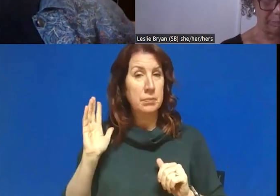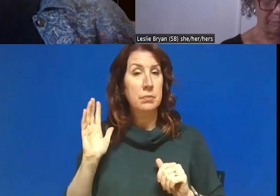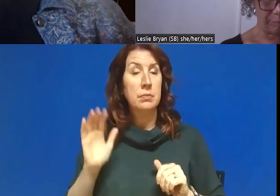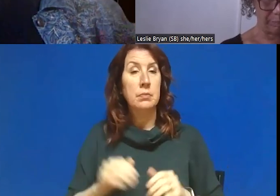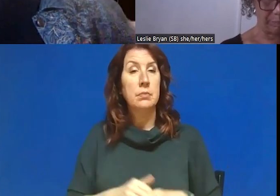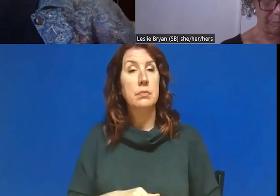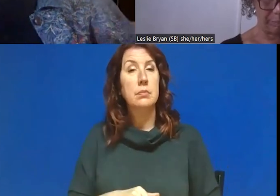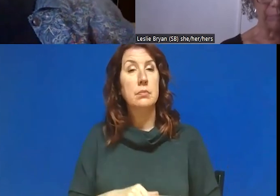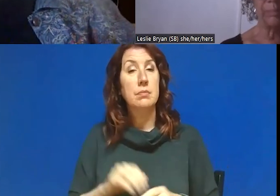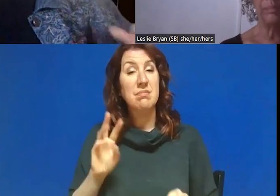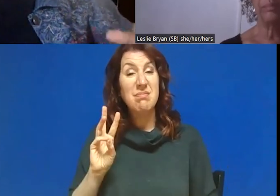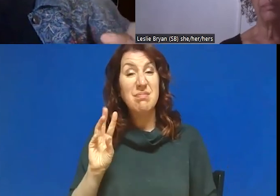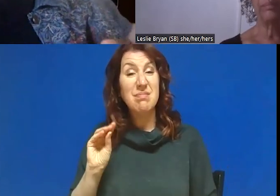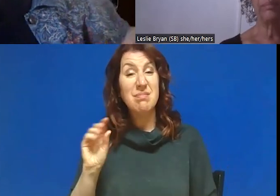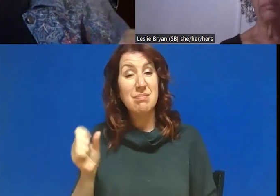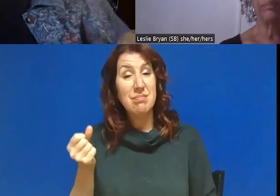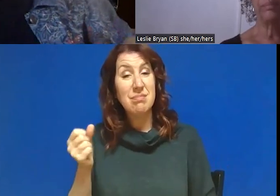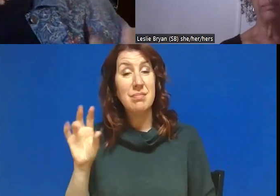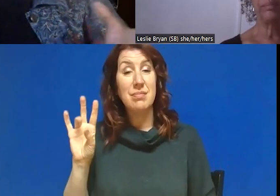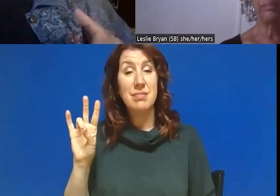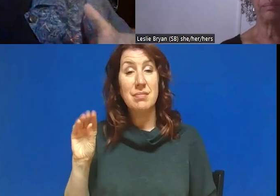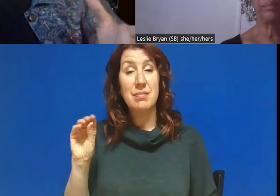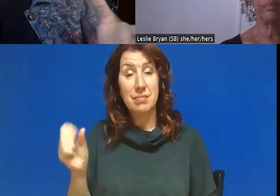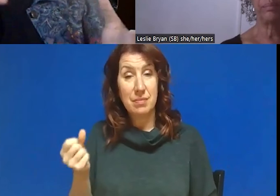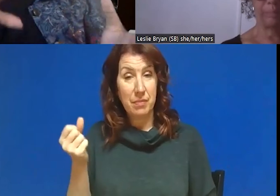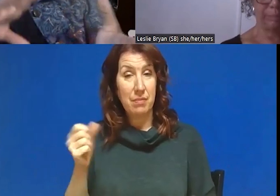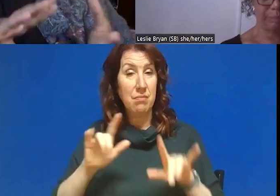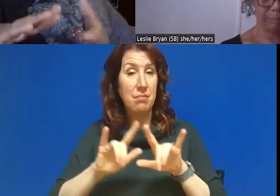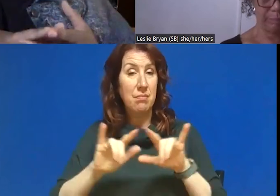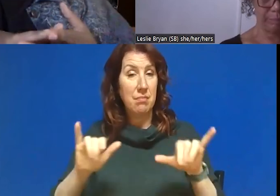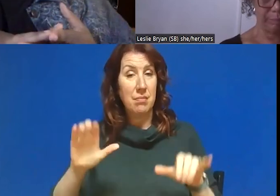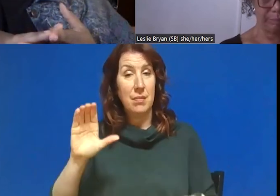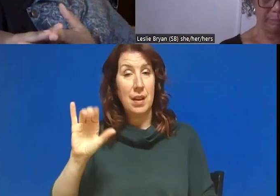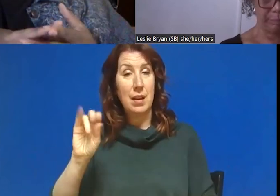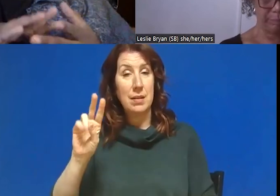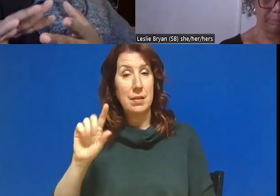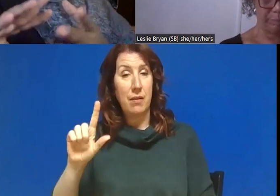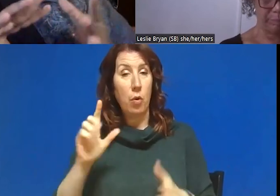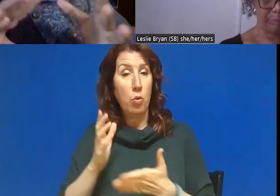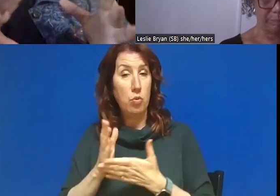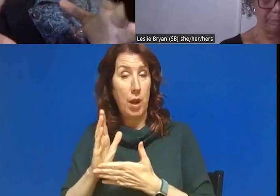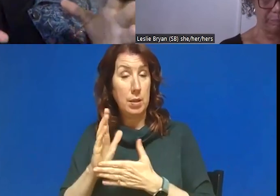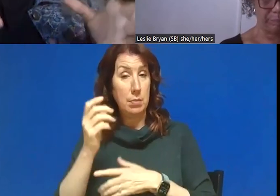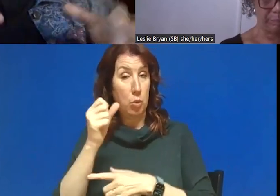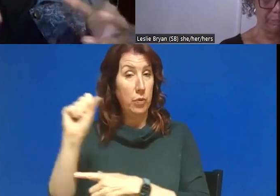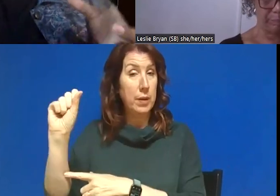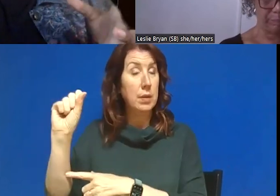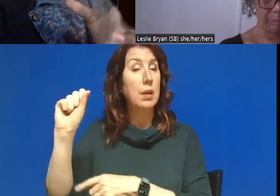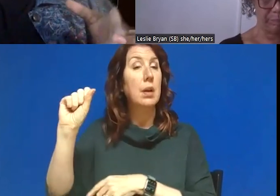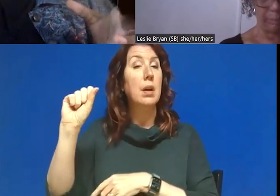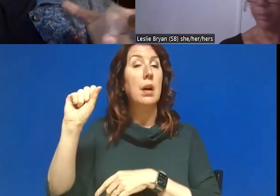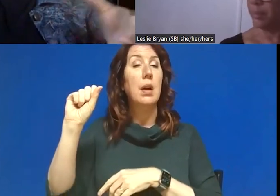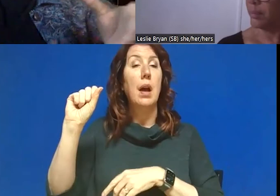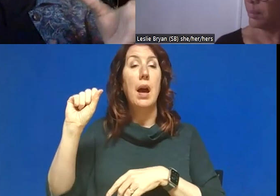back in the 60s and 70s, alongside the civil rights movement and all of that, you know, social